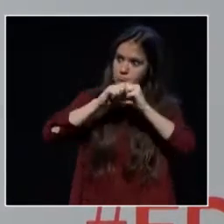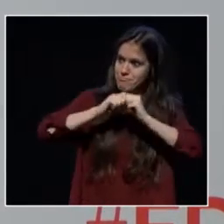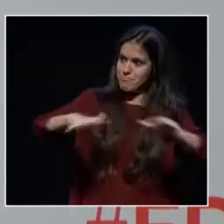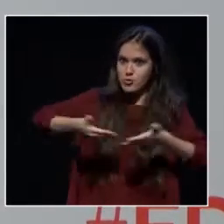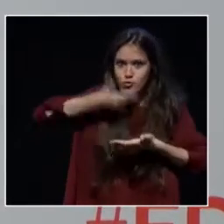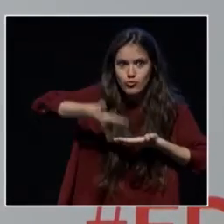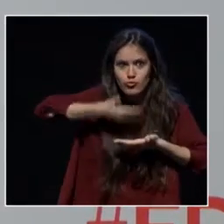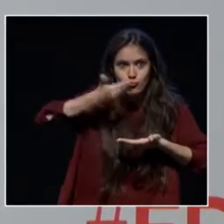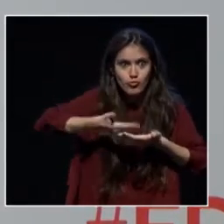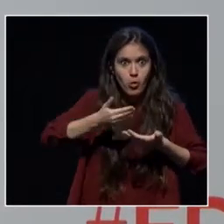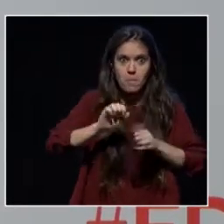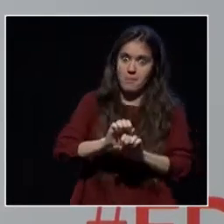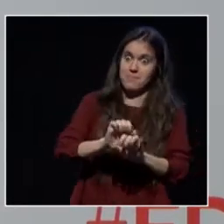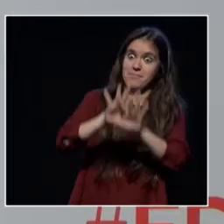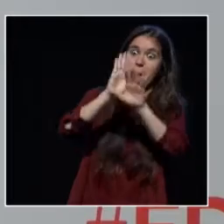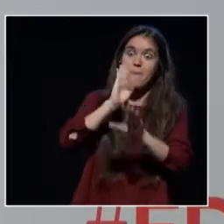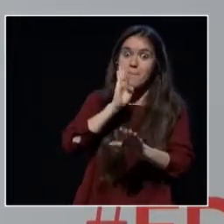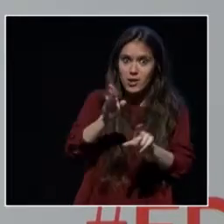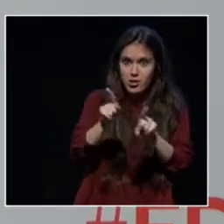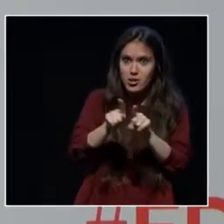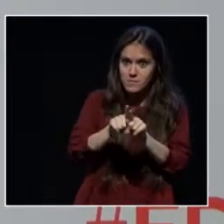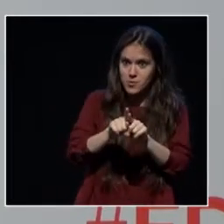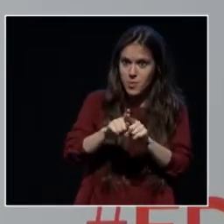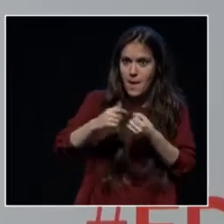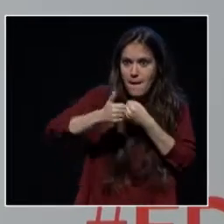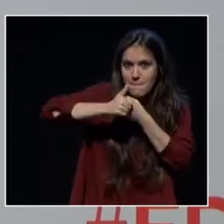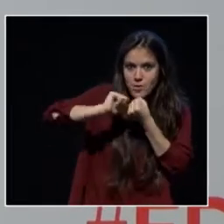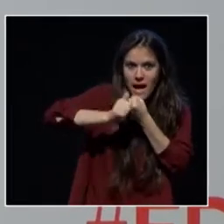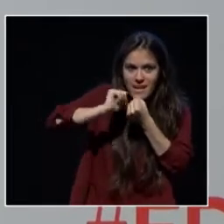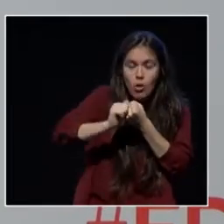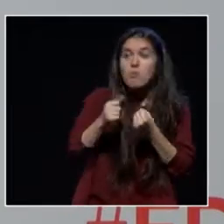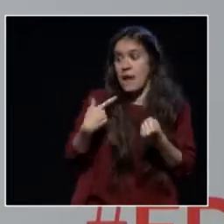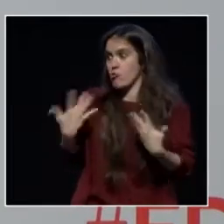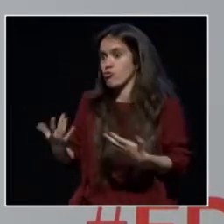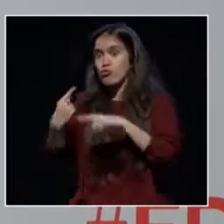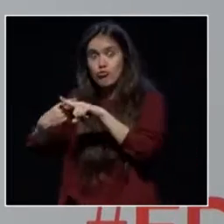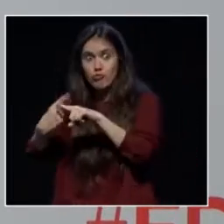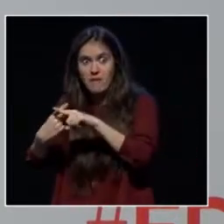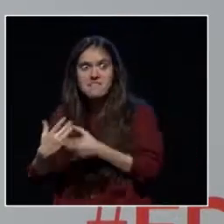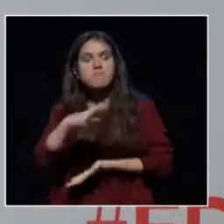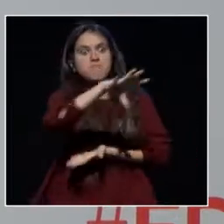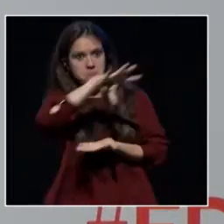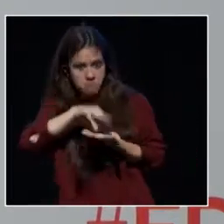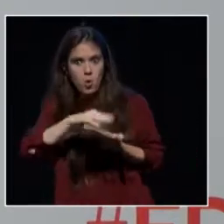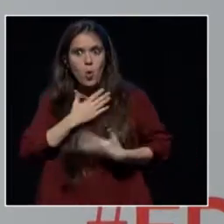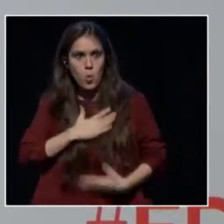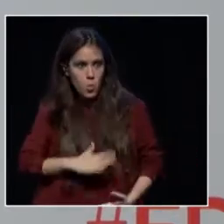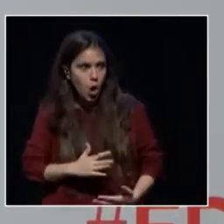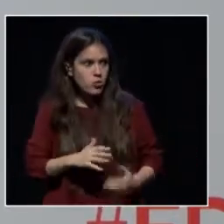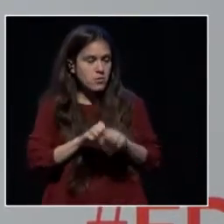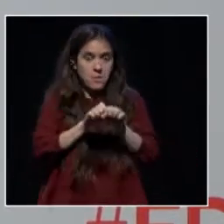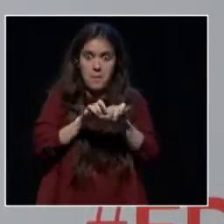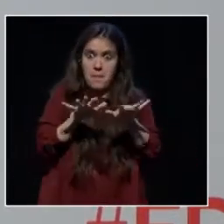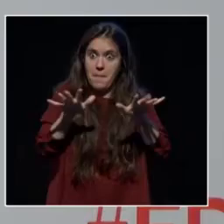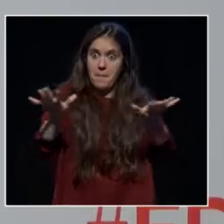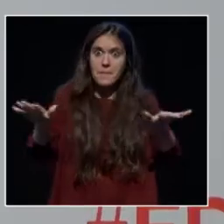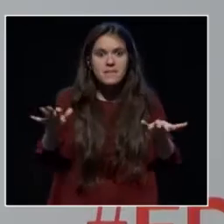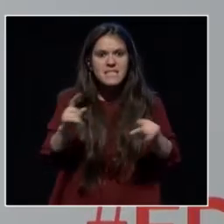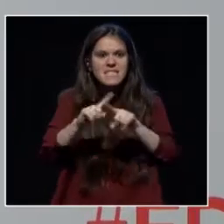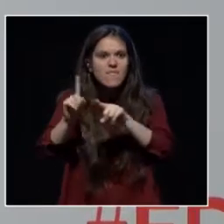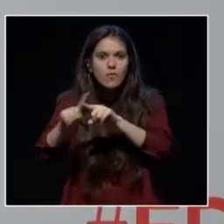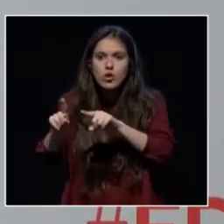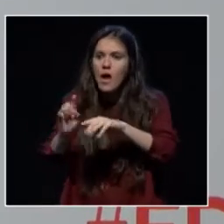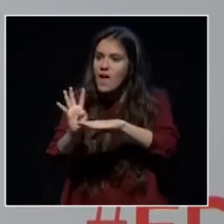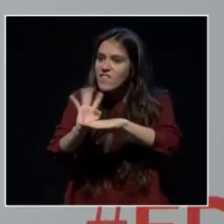They're producing this potato soup in Belgium. Greece is getting involved with it. Then it led them to vegetables. There's a